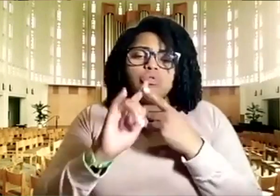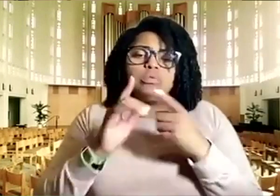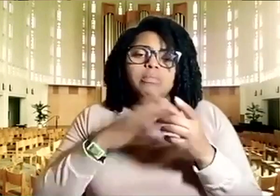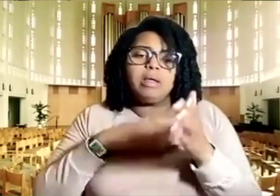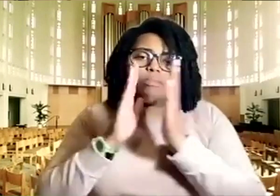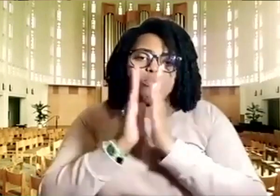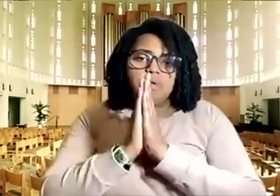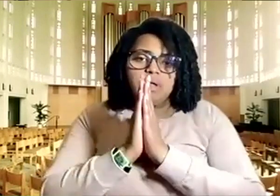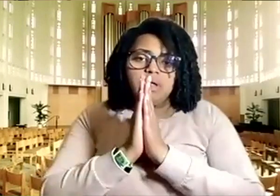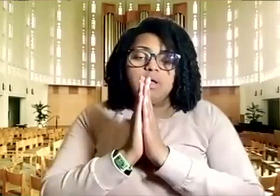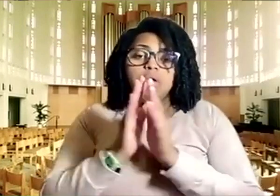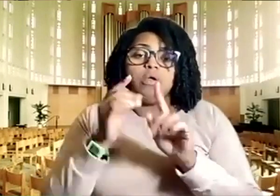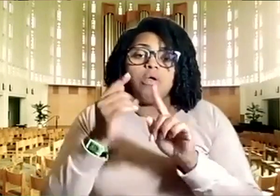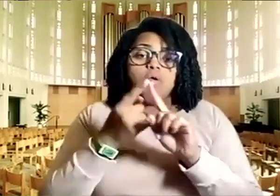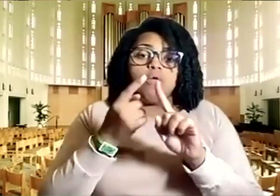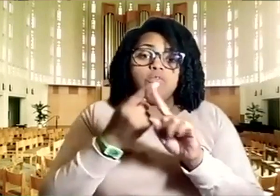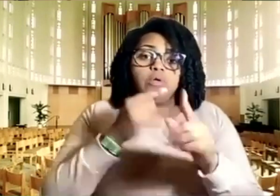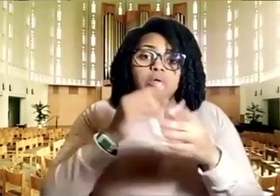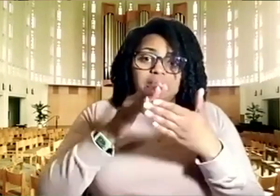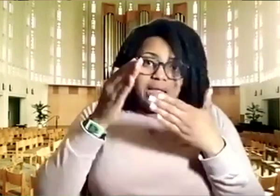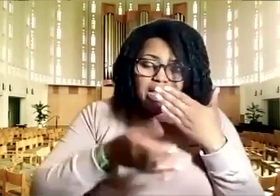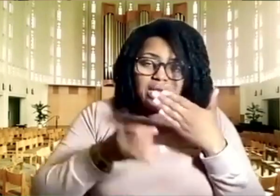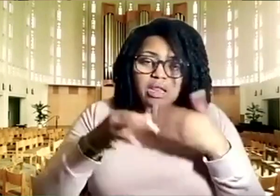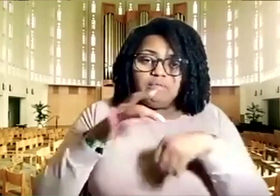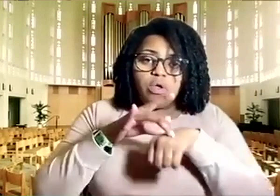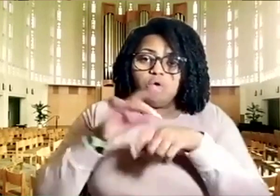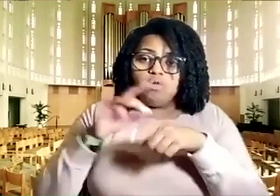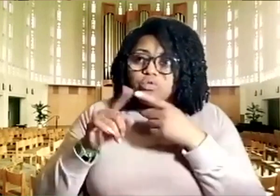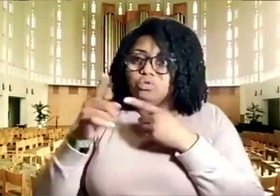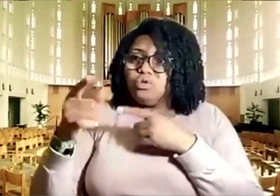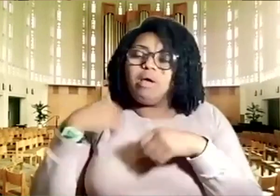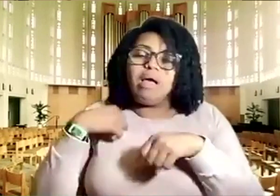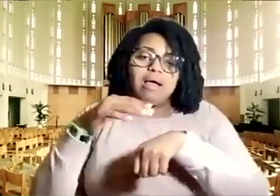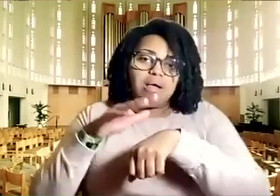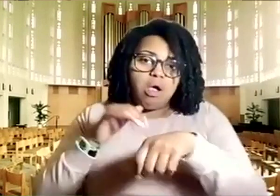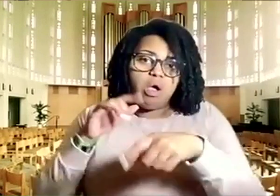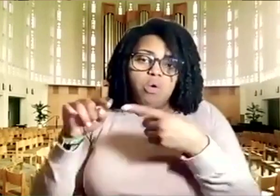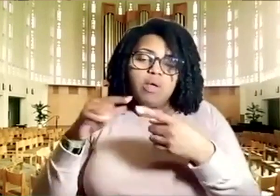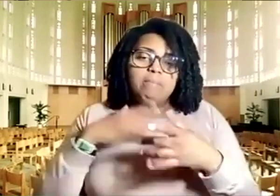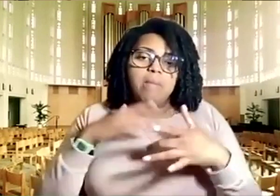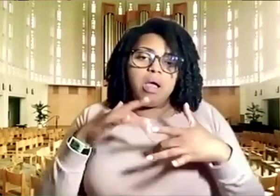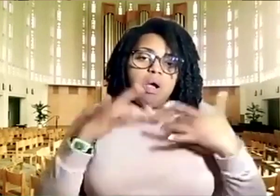From the end of the earth to you I call when my heart is faint.